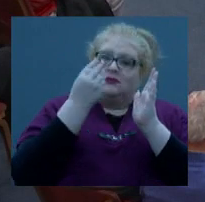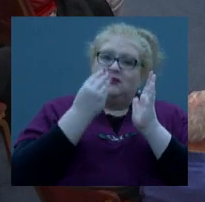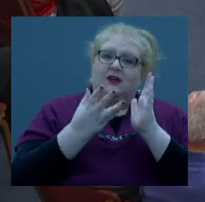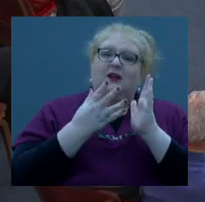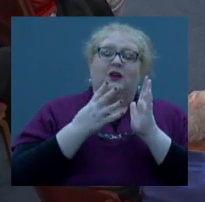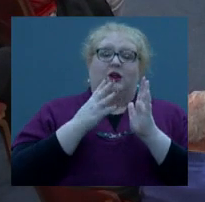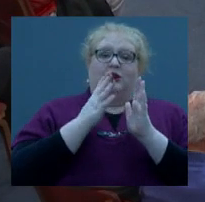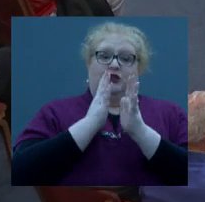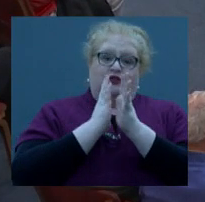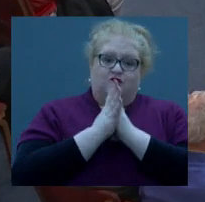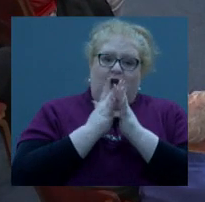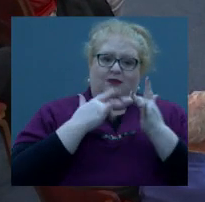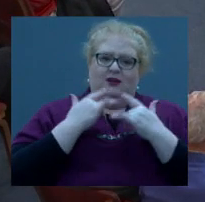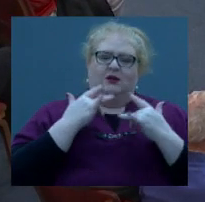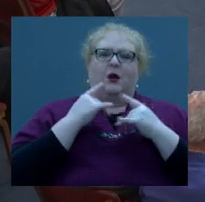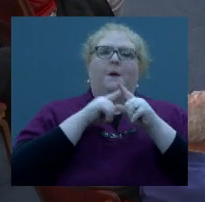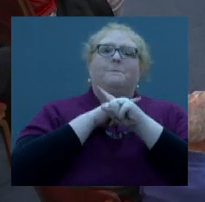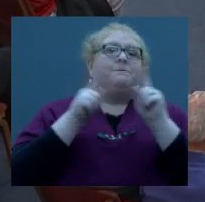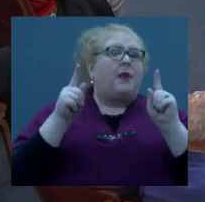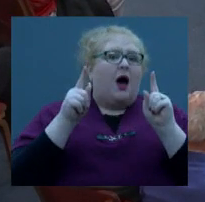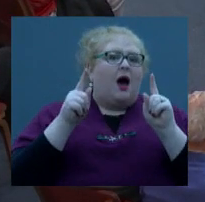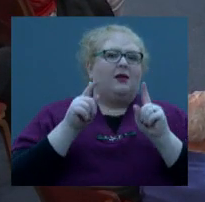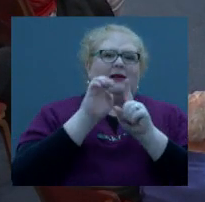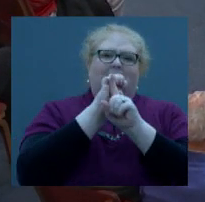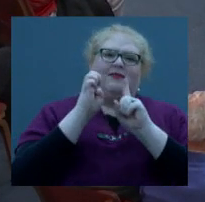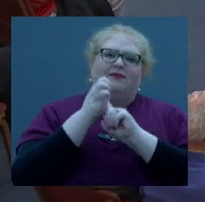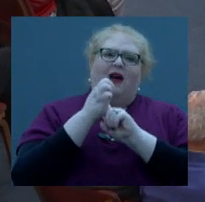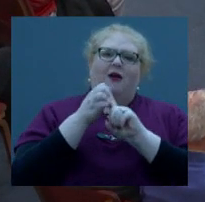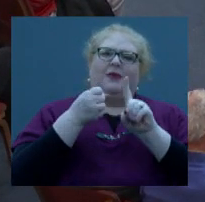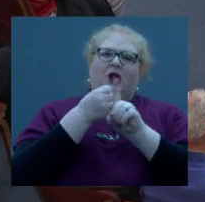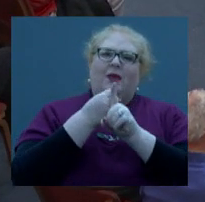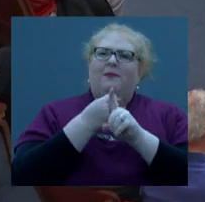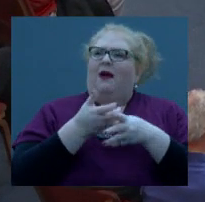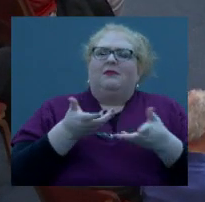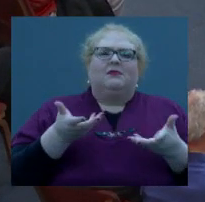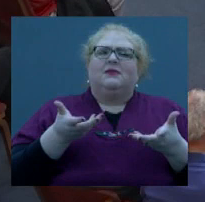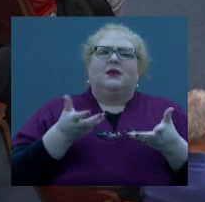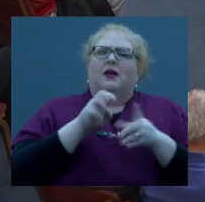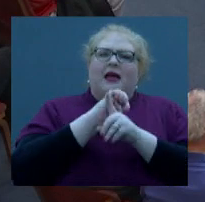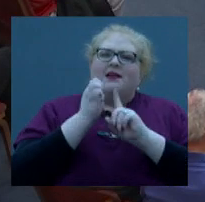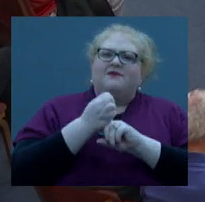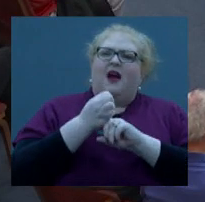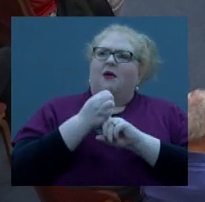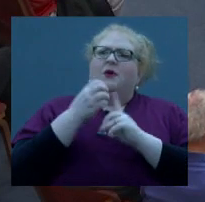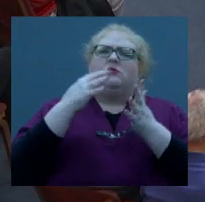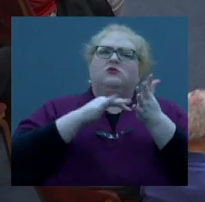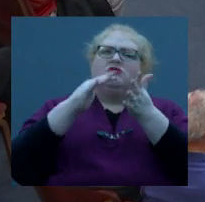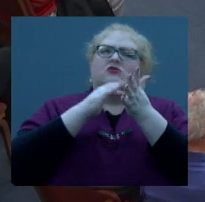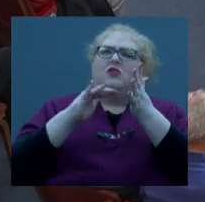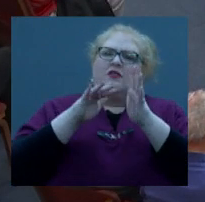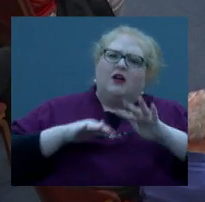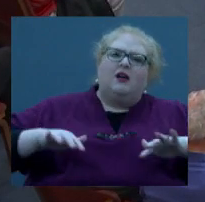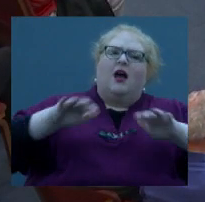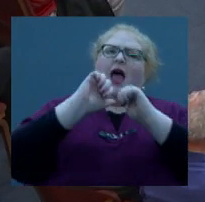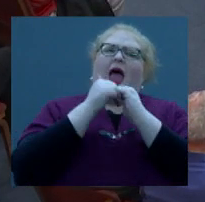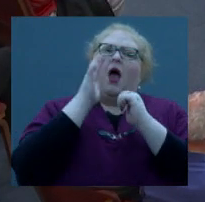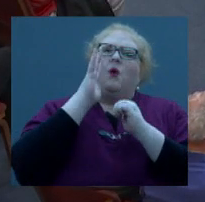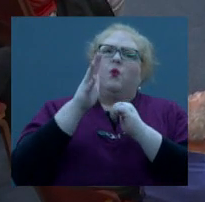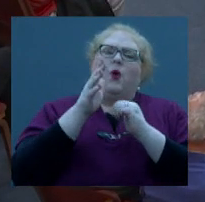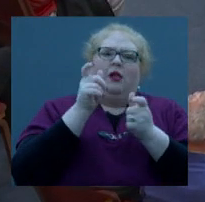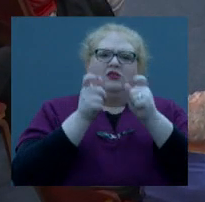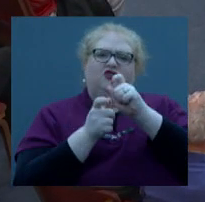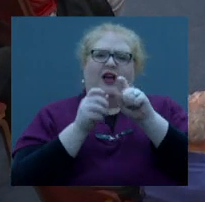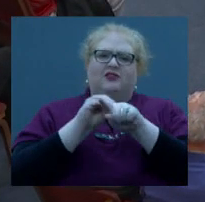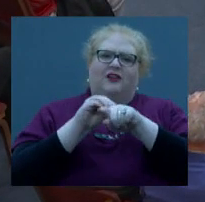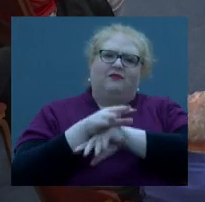regarding traffic, but I haven't heard anything about environmental impact surveys or other things that might affect our